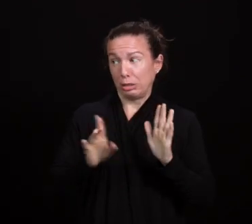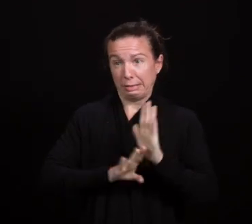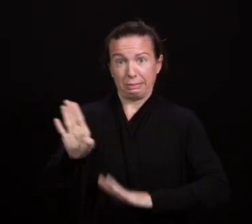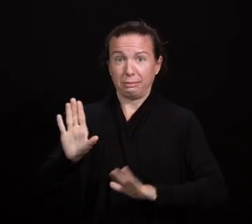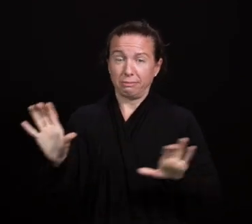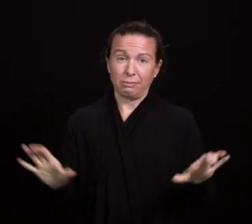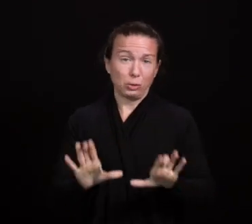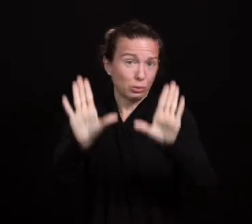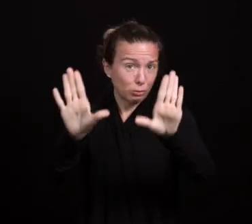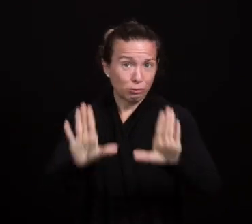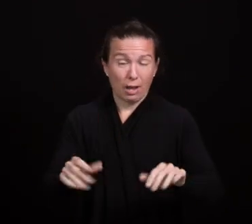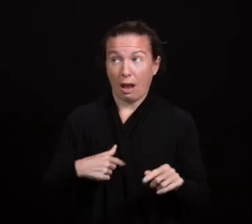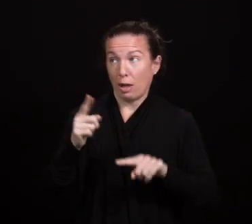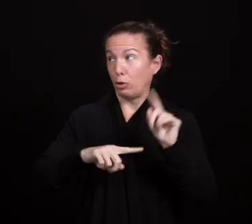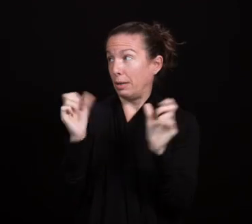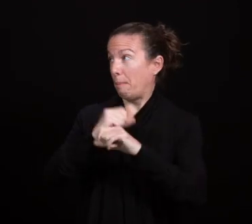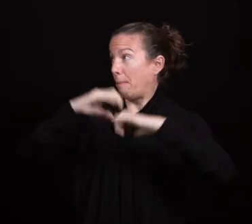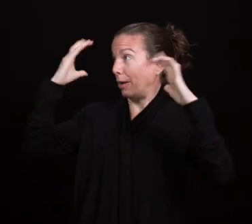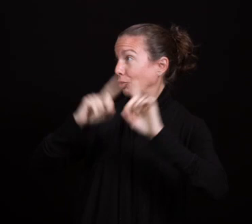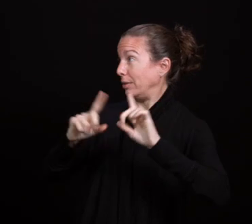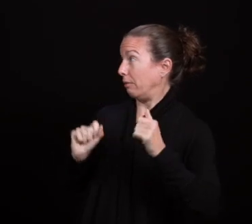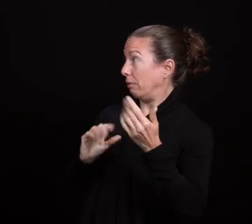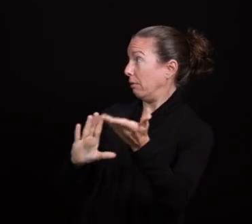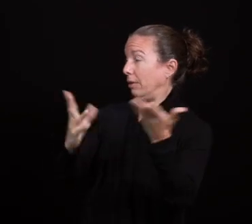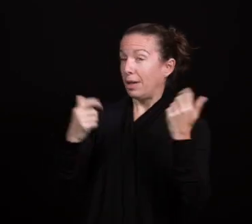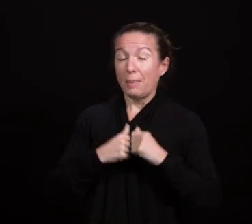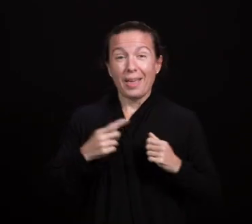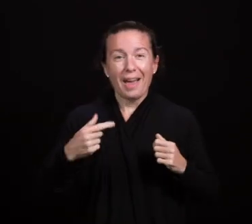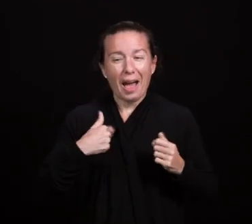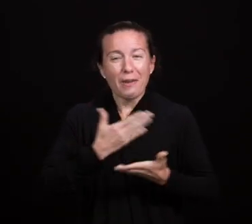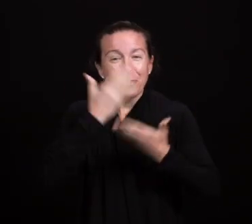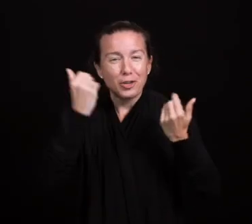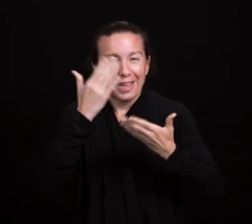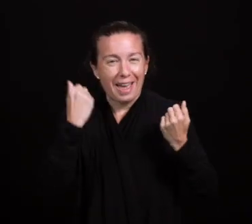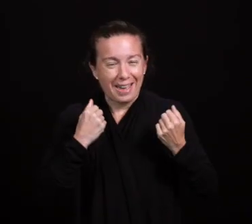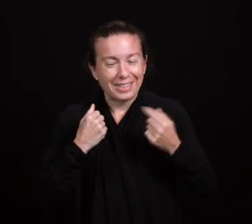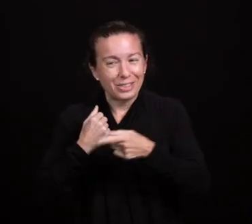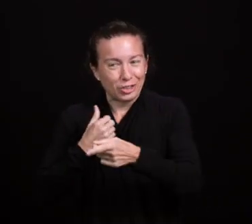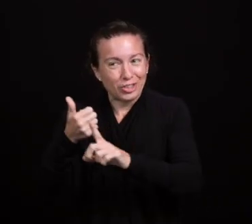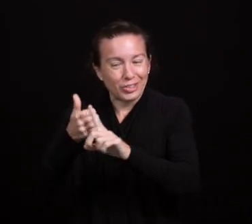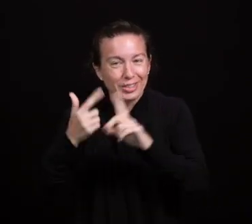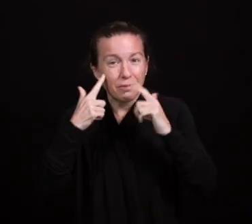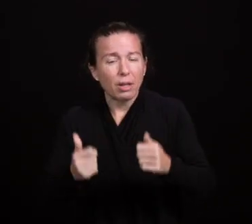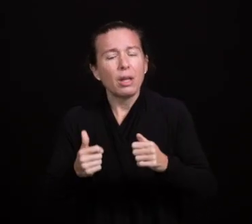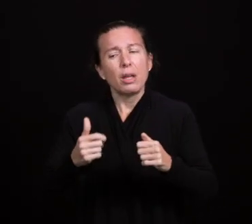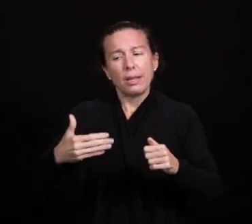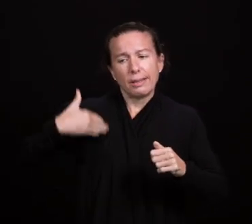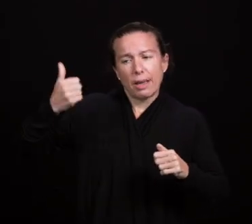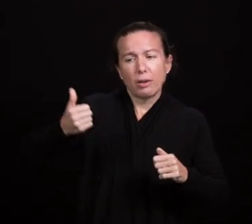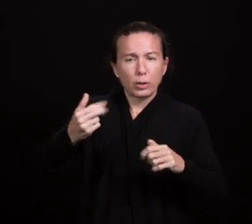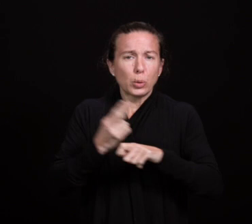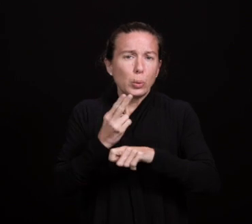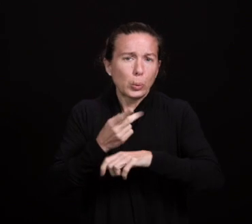way. We sometimes forget that she has hearing loss. Yeah, I mean, we did some sign when she was younger. They call them